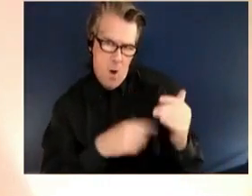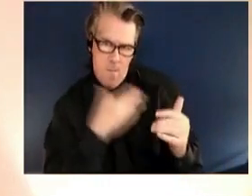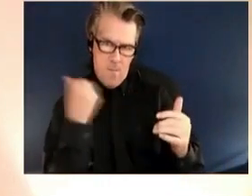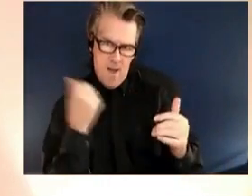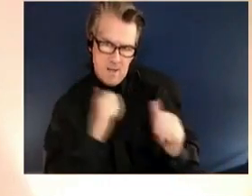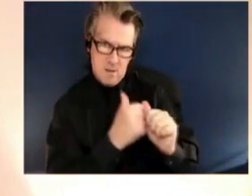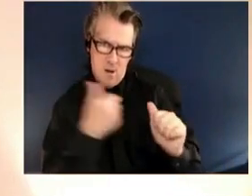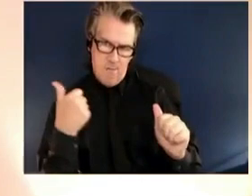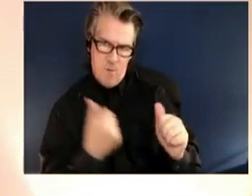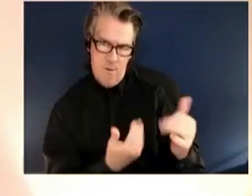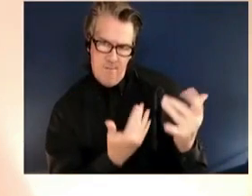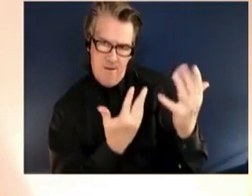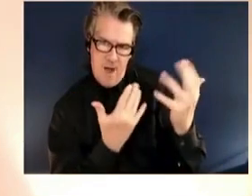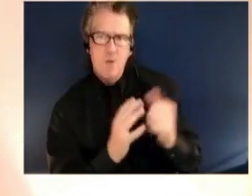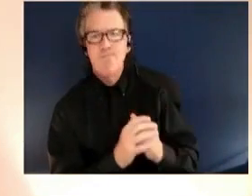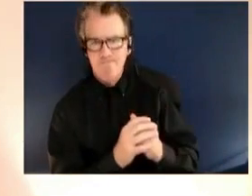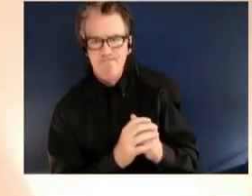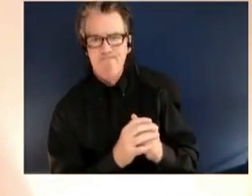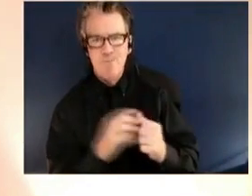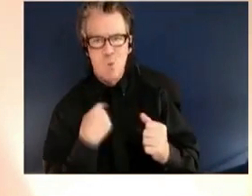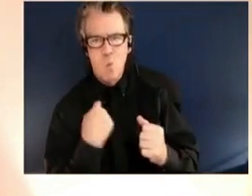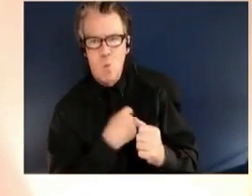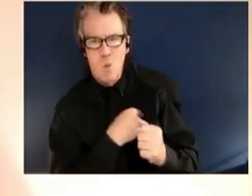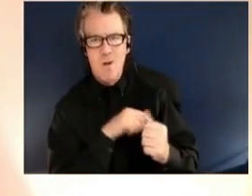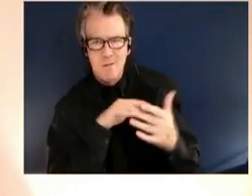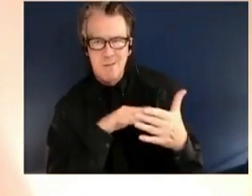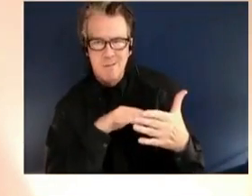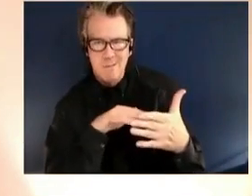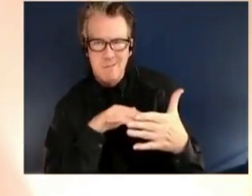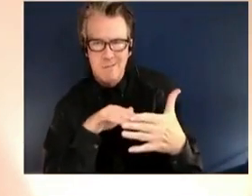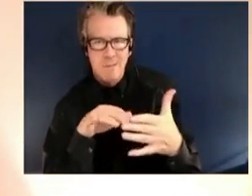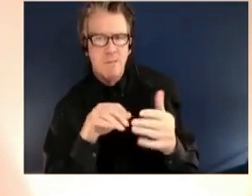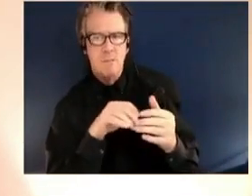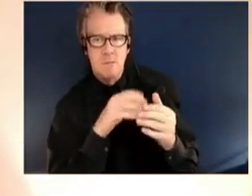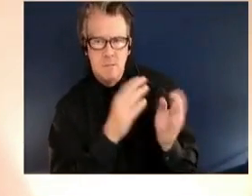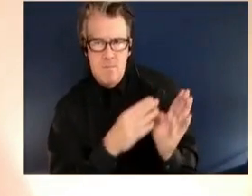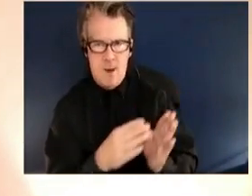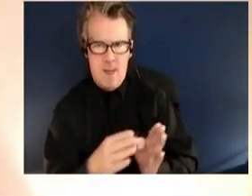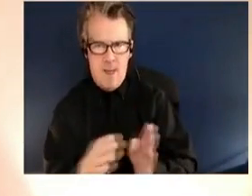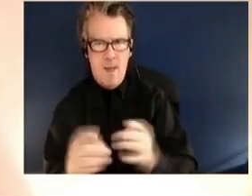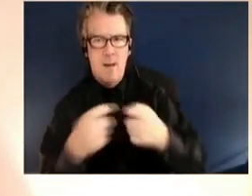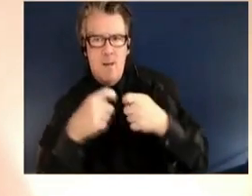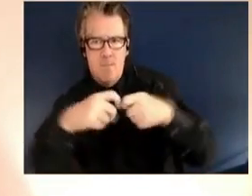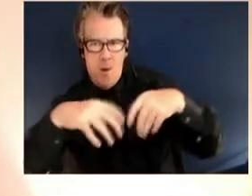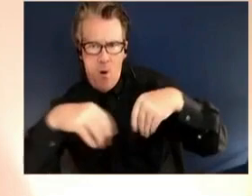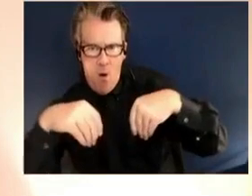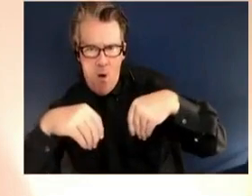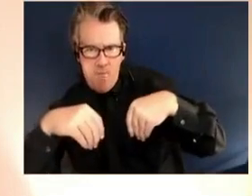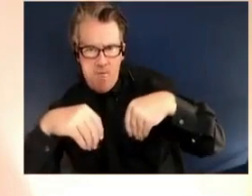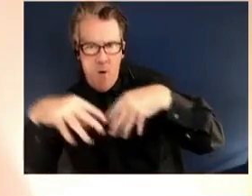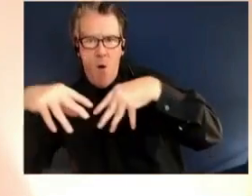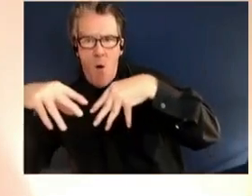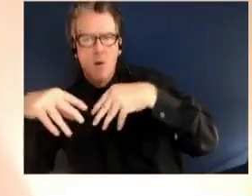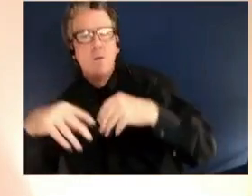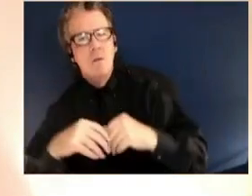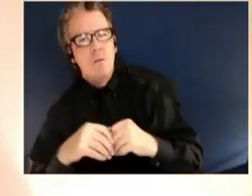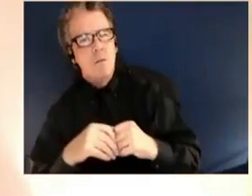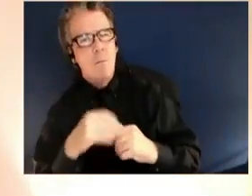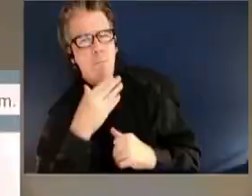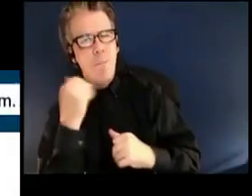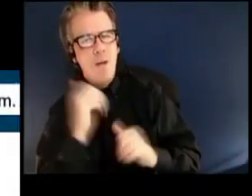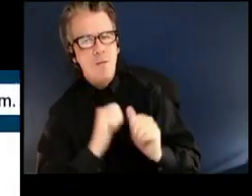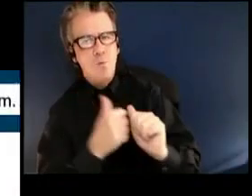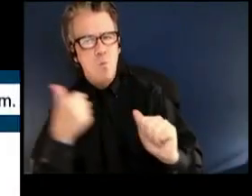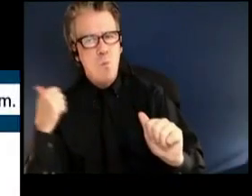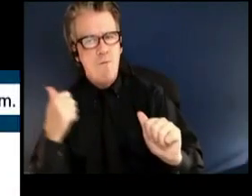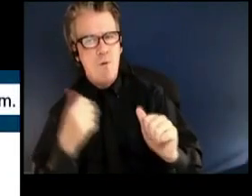talk a little bit about where we stand right now as of this briefing. So you can see the event scope,